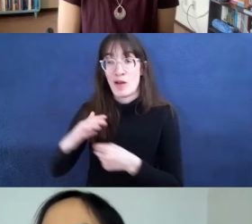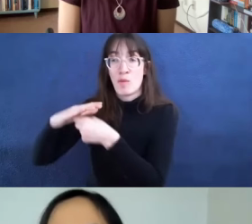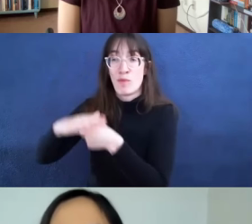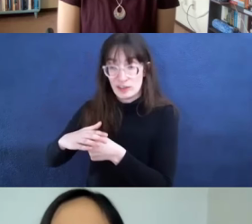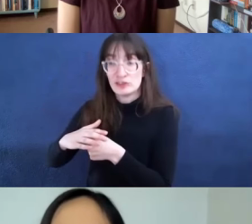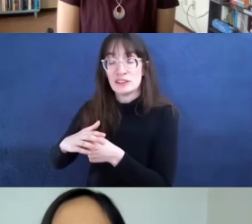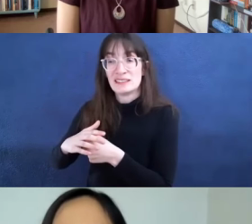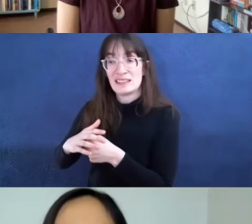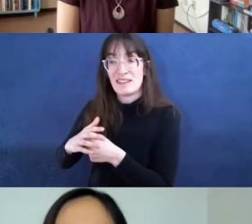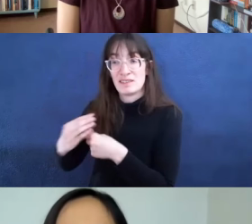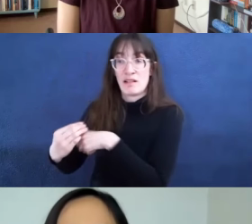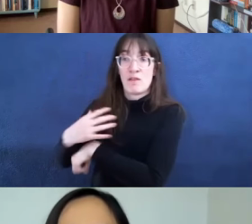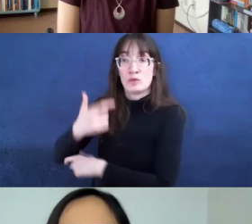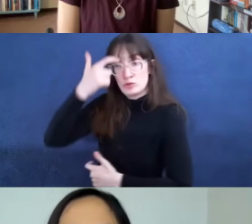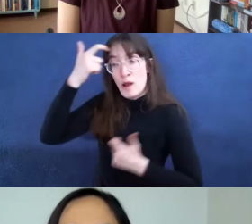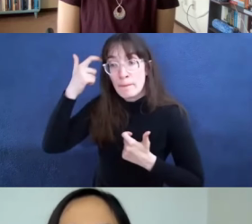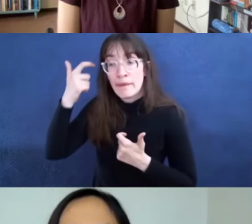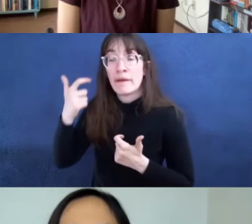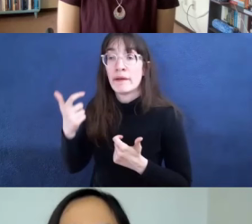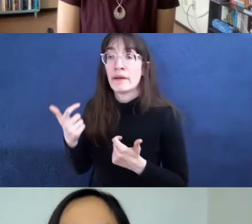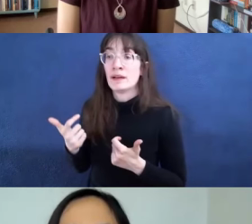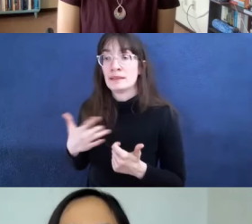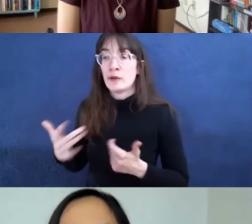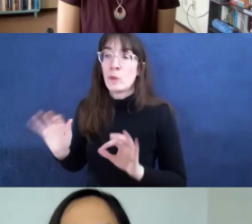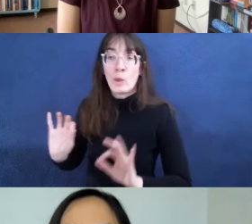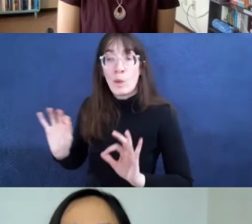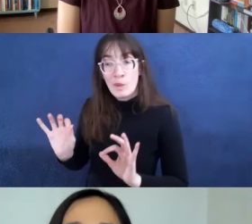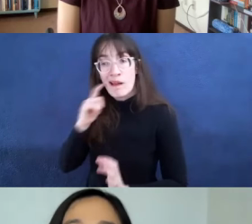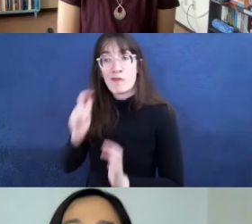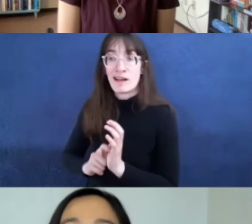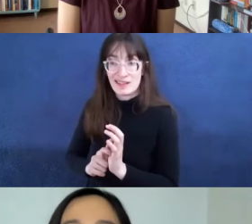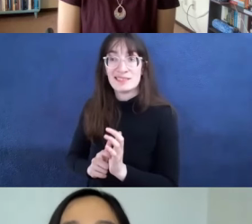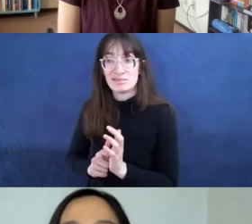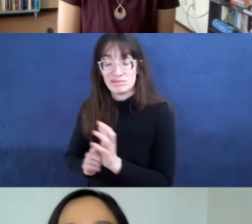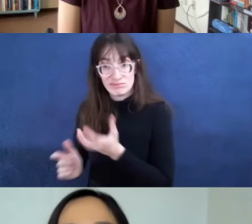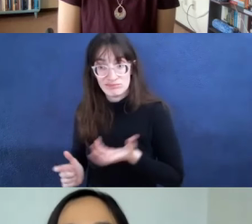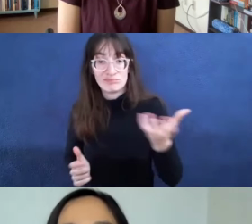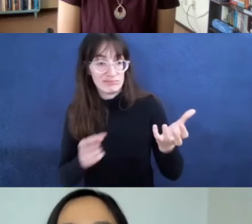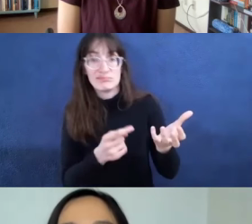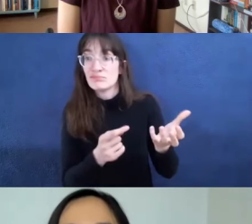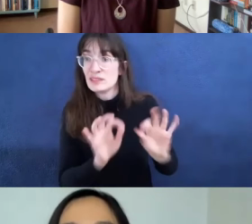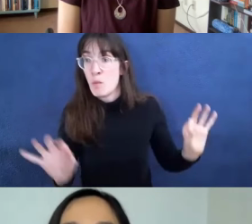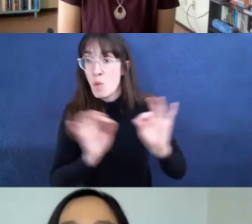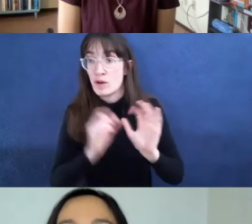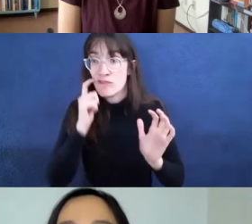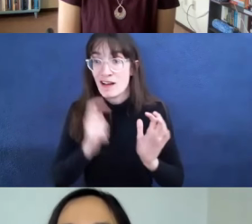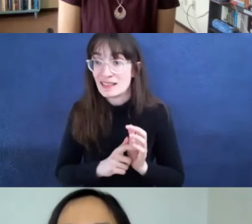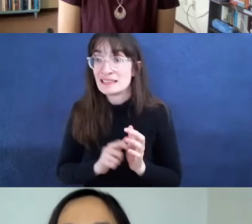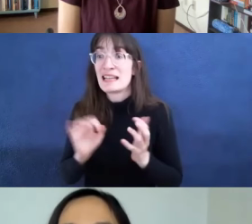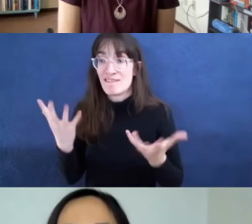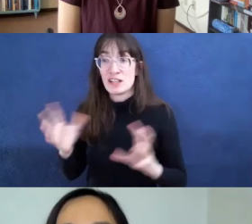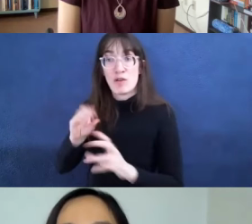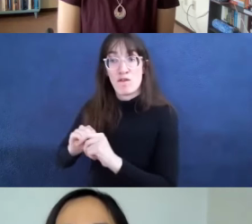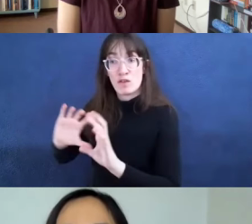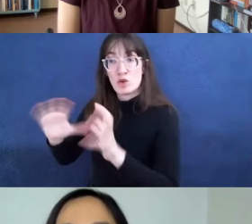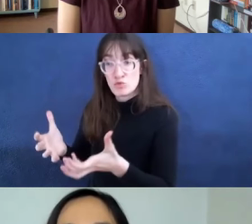be understated and not viewed. And being a part of a group who has experienced a